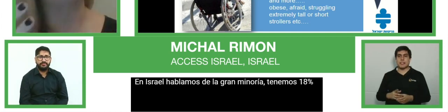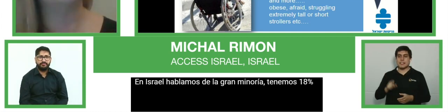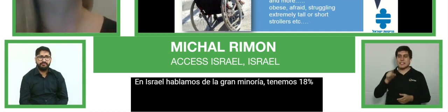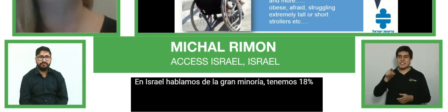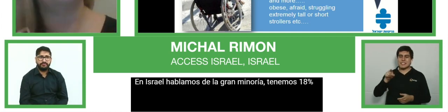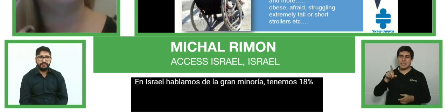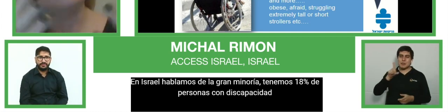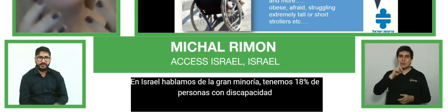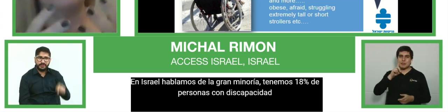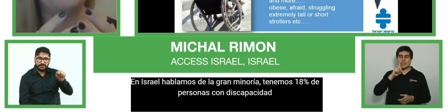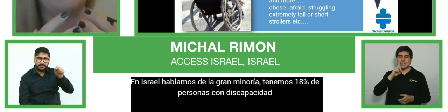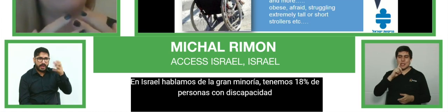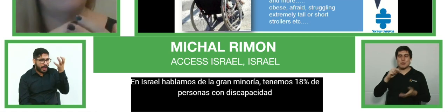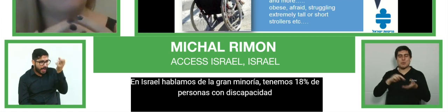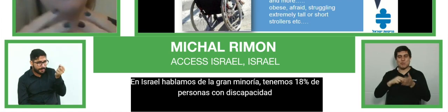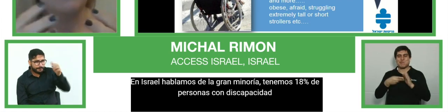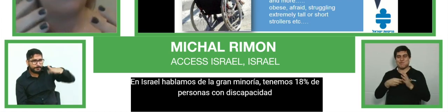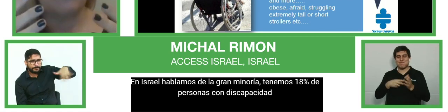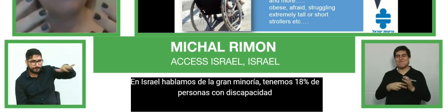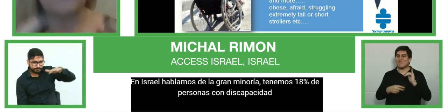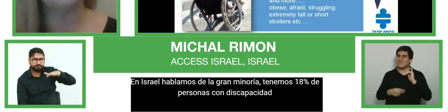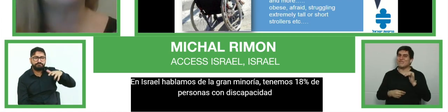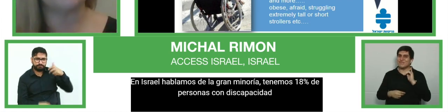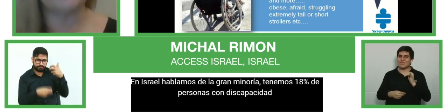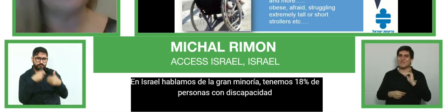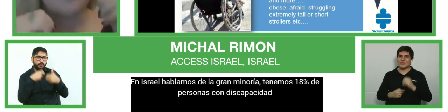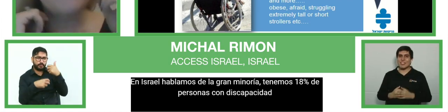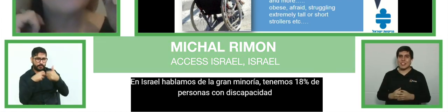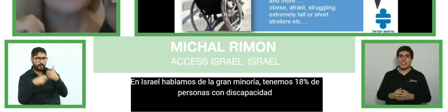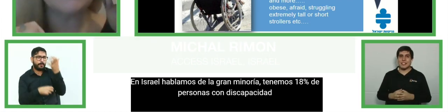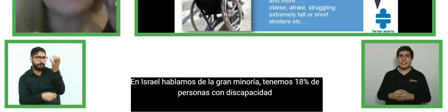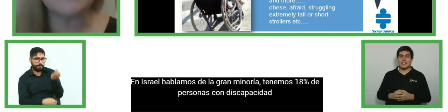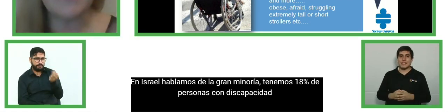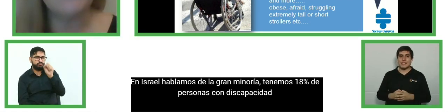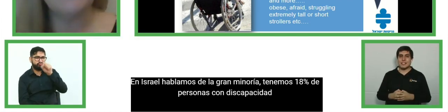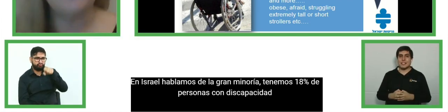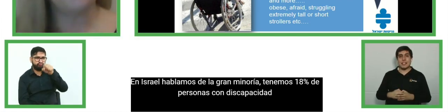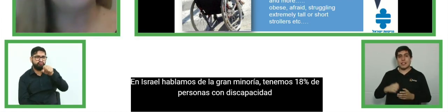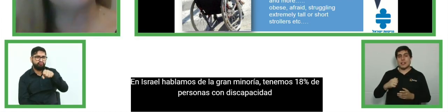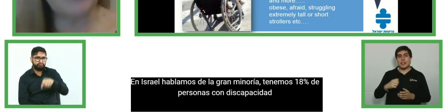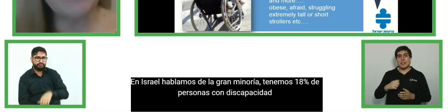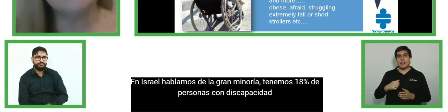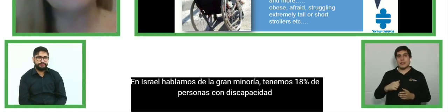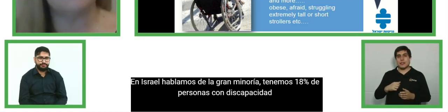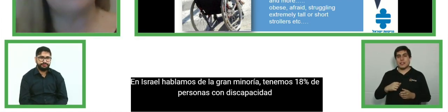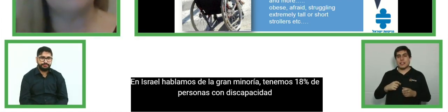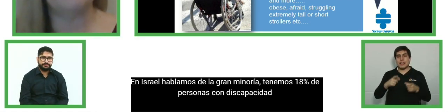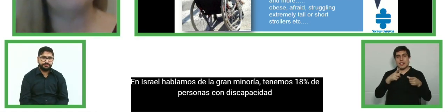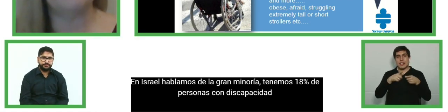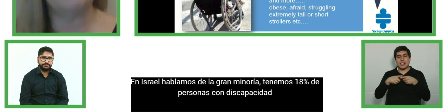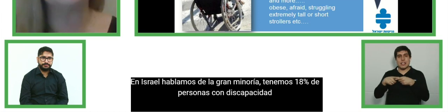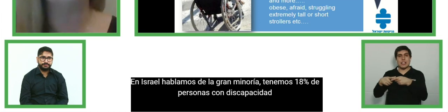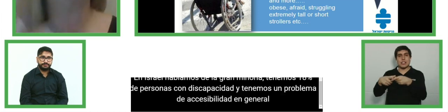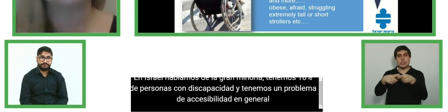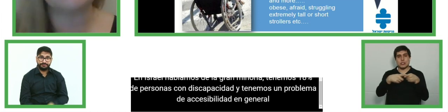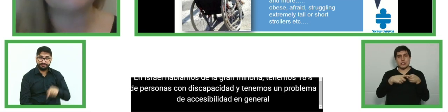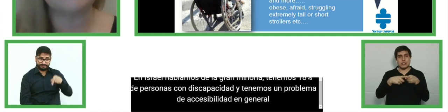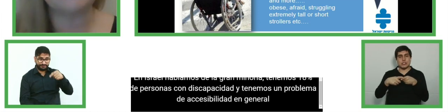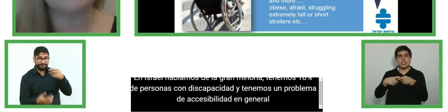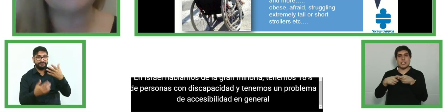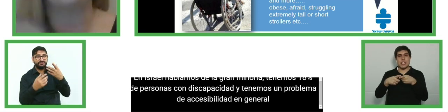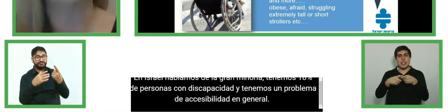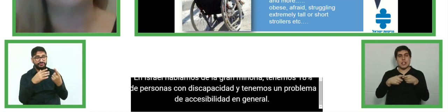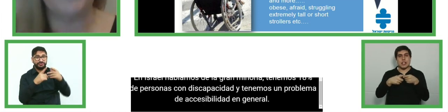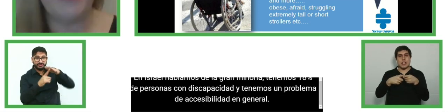large portion of society which is which needs accessibility in order to be included.